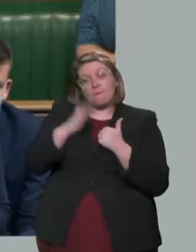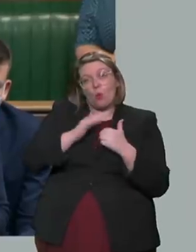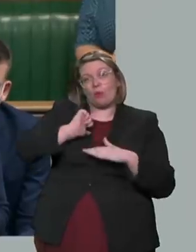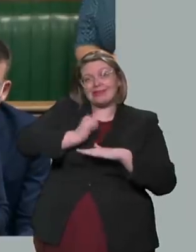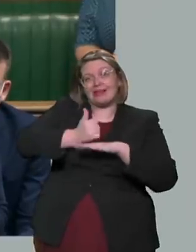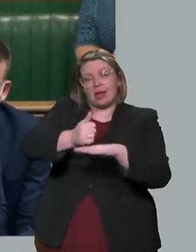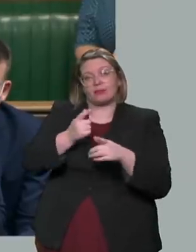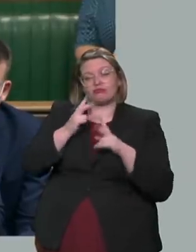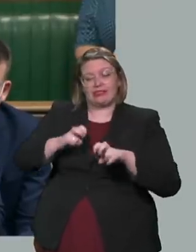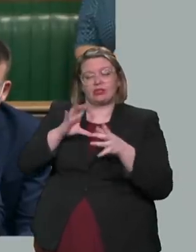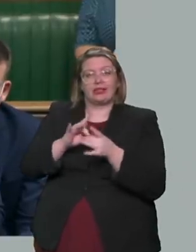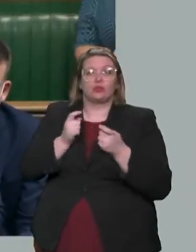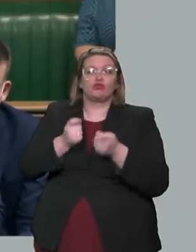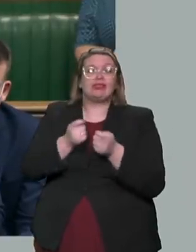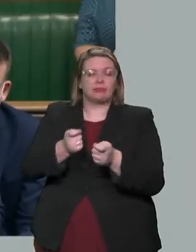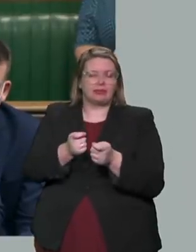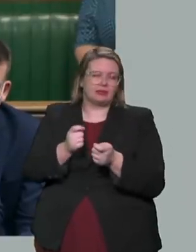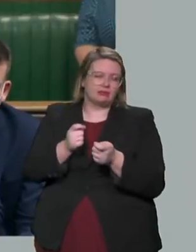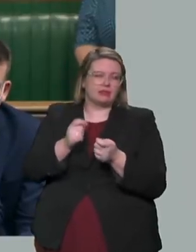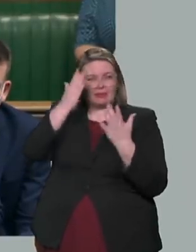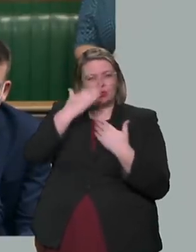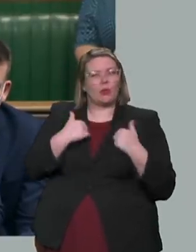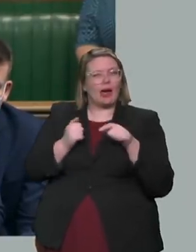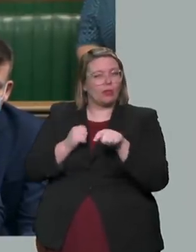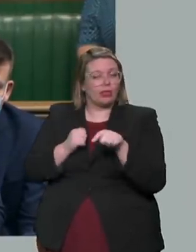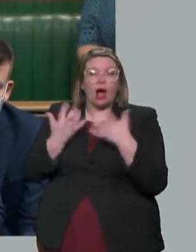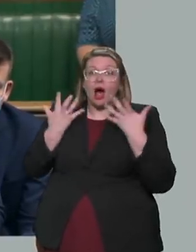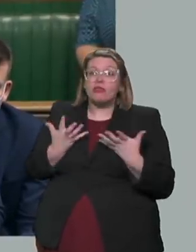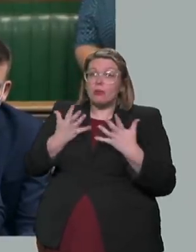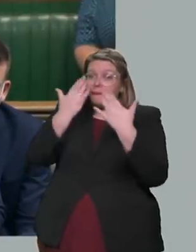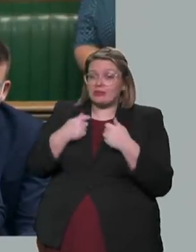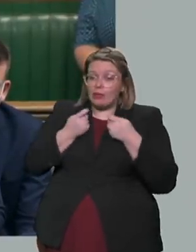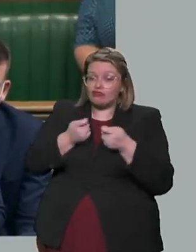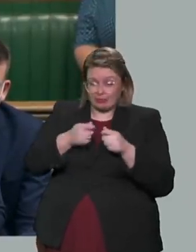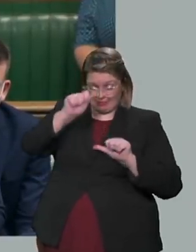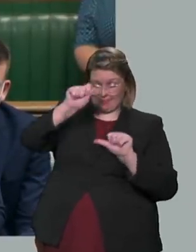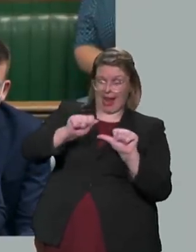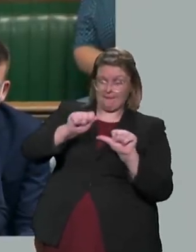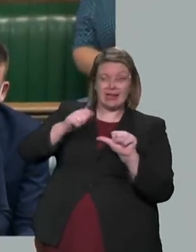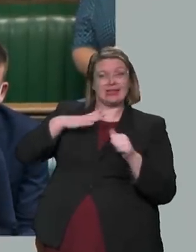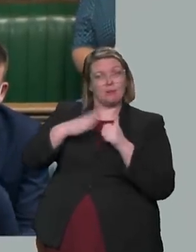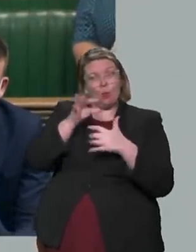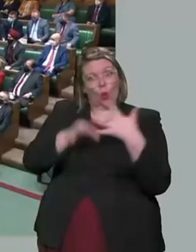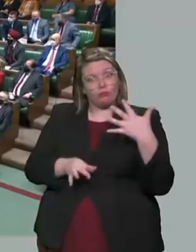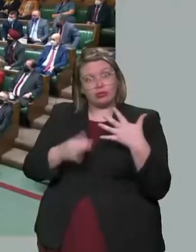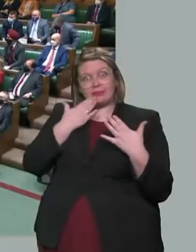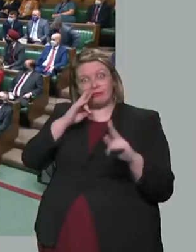in this vital area of mental health support for which current treatment options are currently sorely lacking?